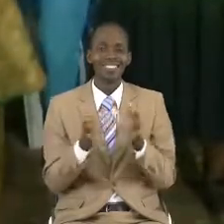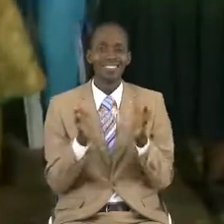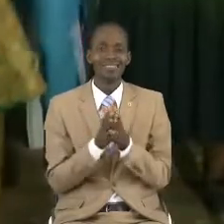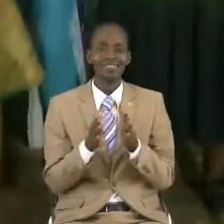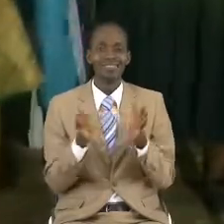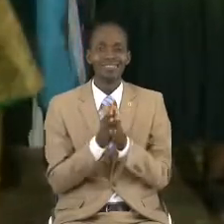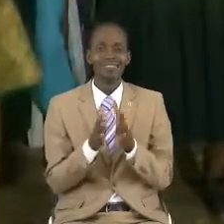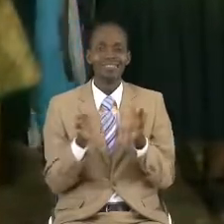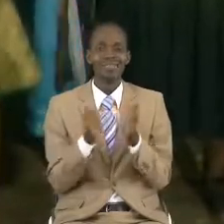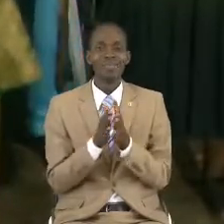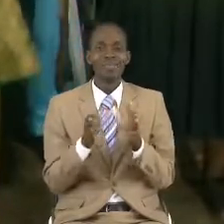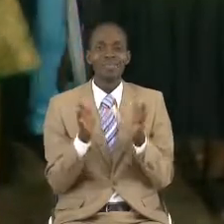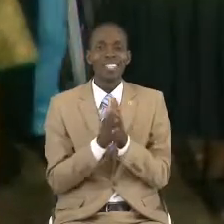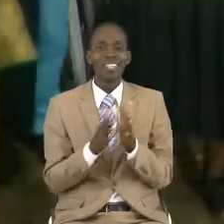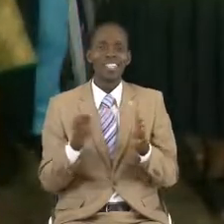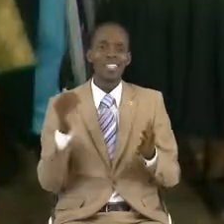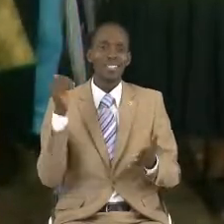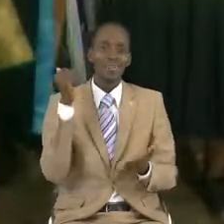amen